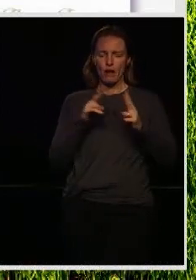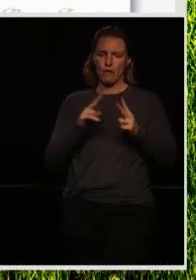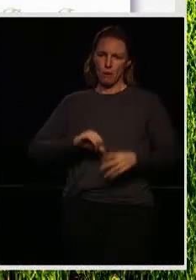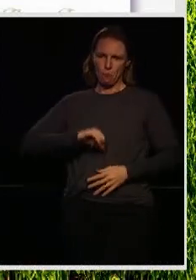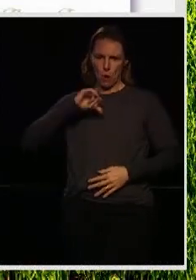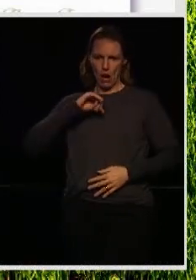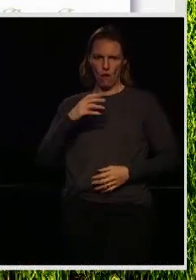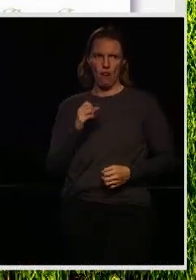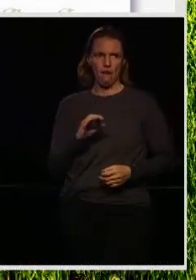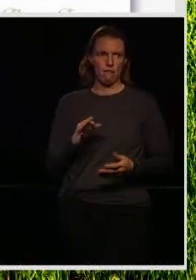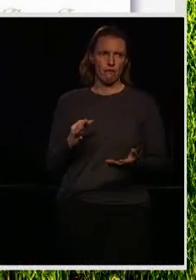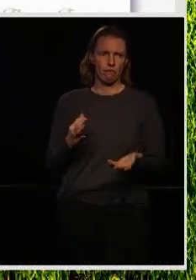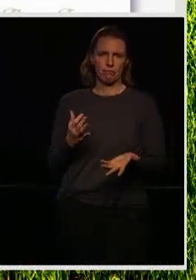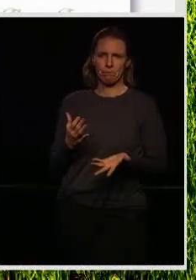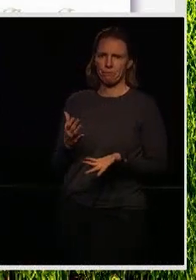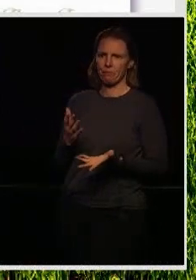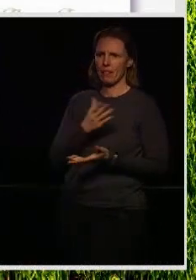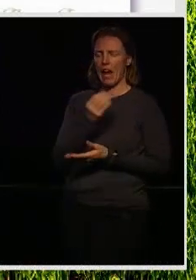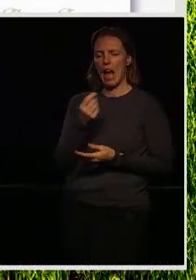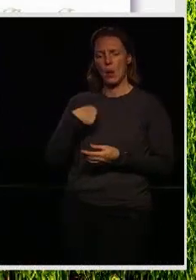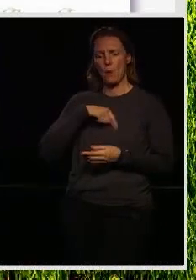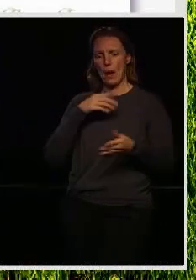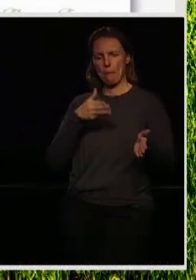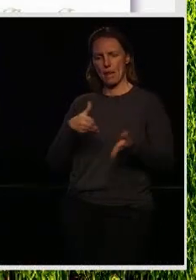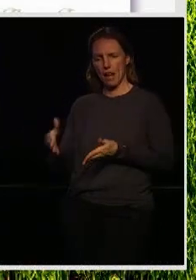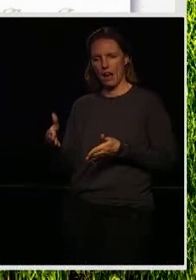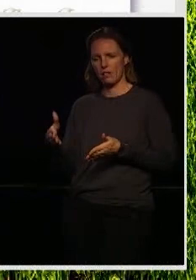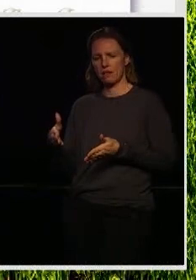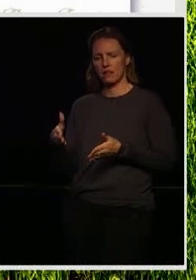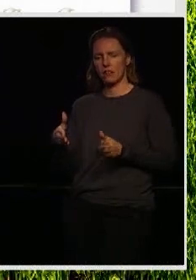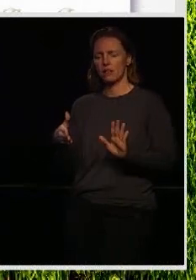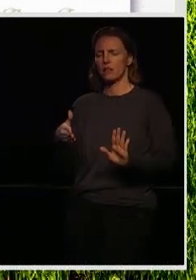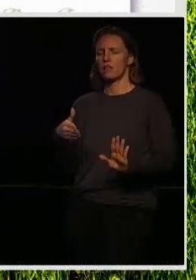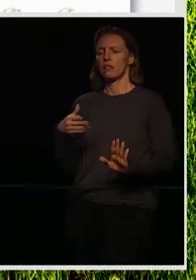of. And we plan,